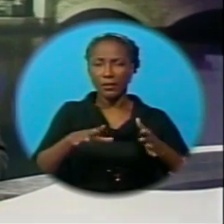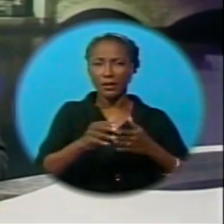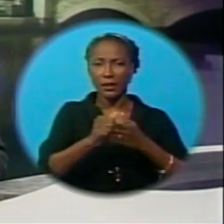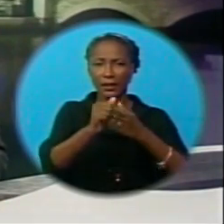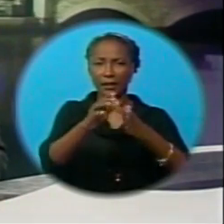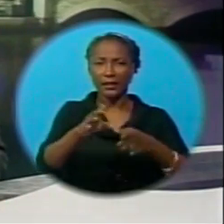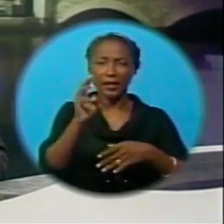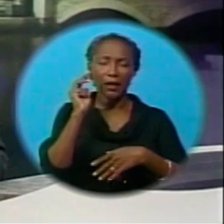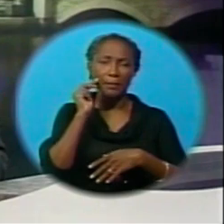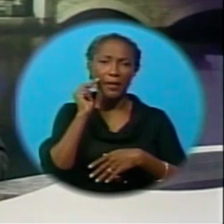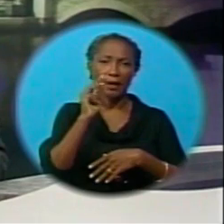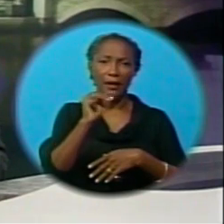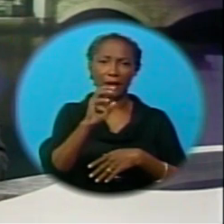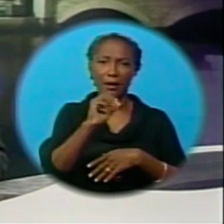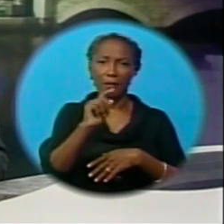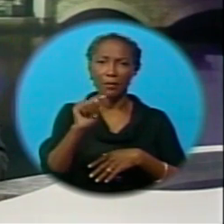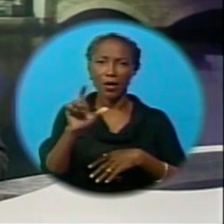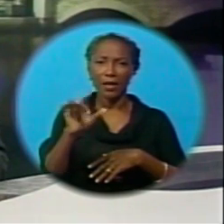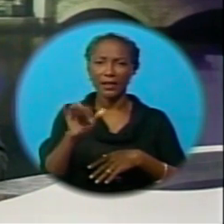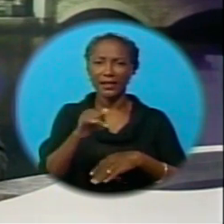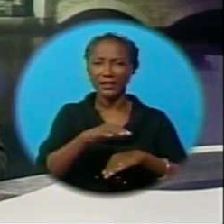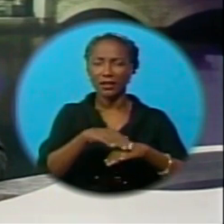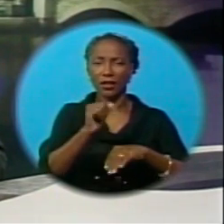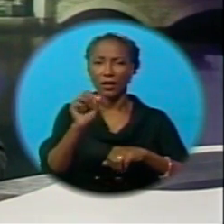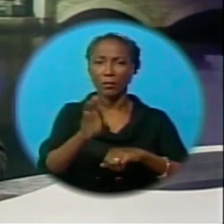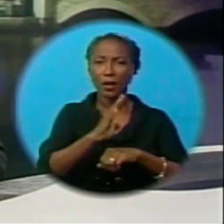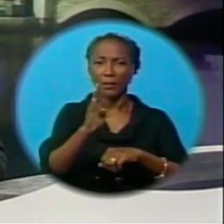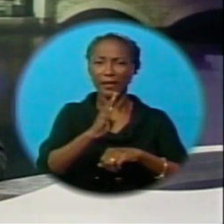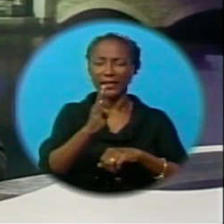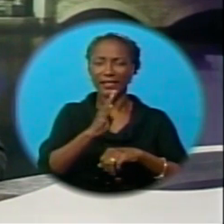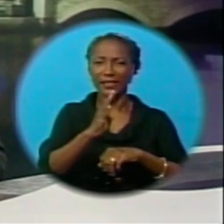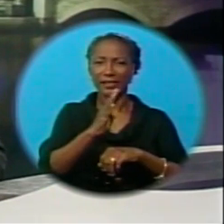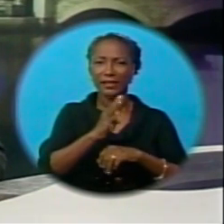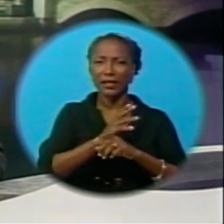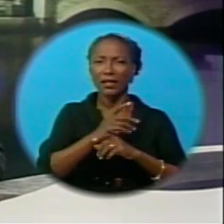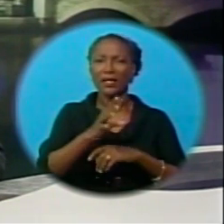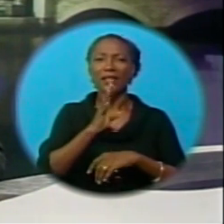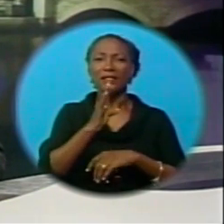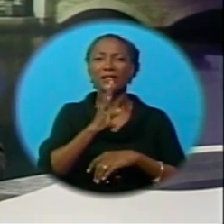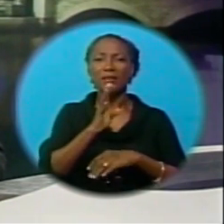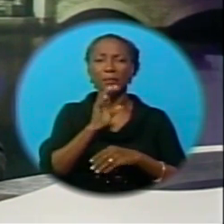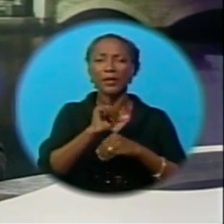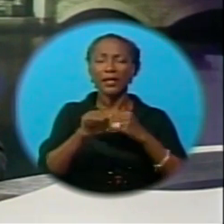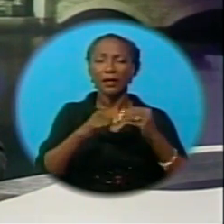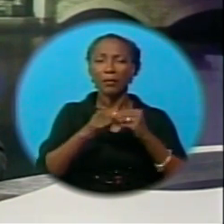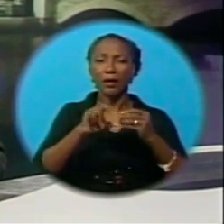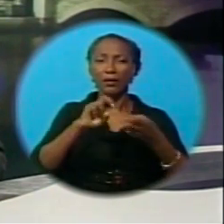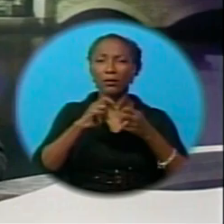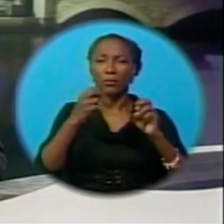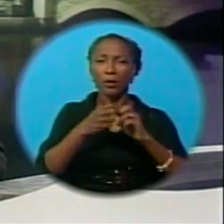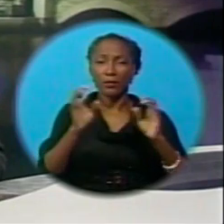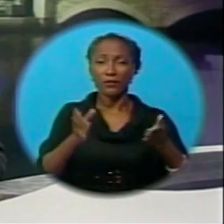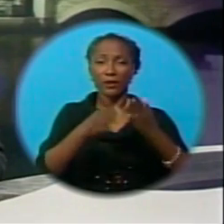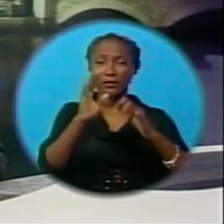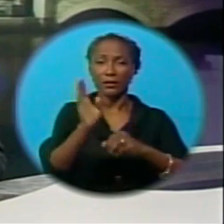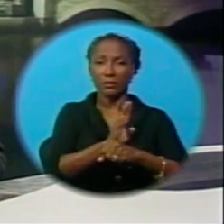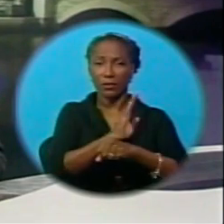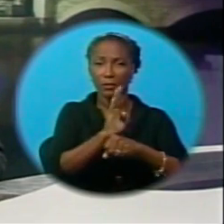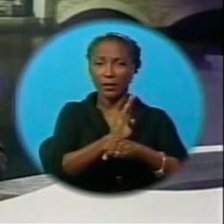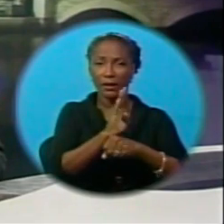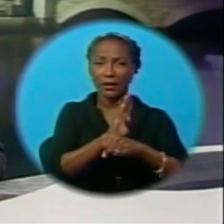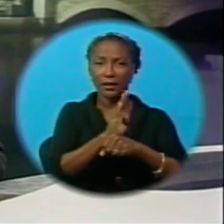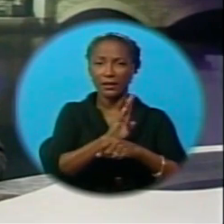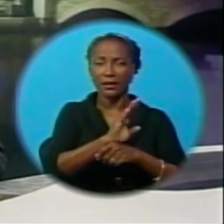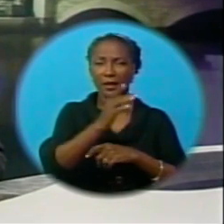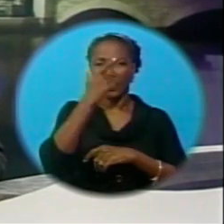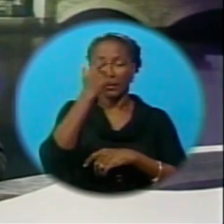Opposition leader Mia Motley is calling on Barbadians to make their voices heard in tackling the issues facing the country. This as the Barbados Labour Party moves to